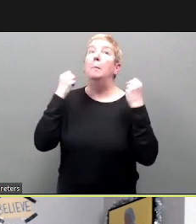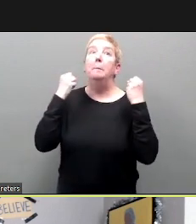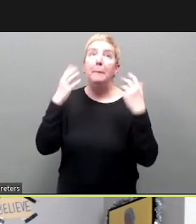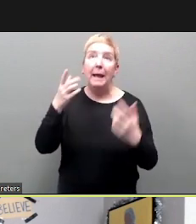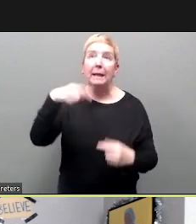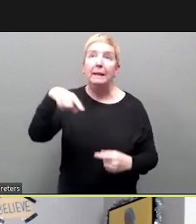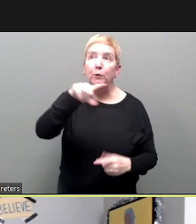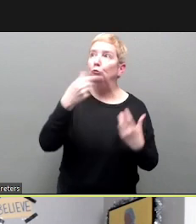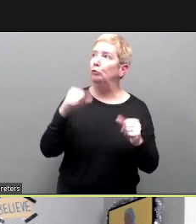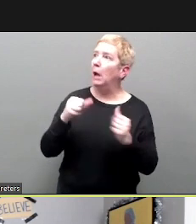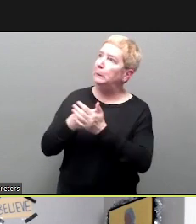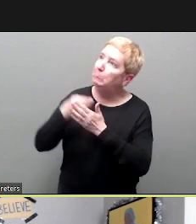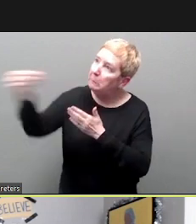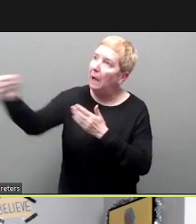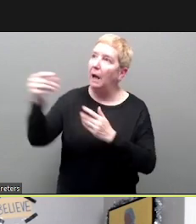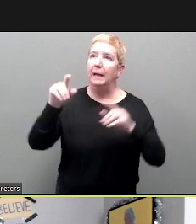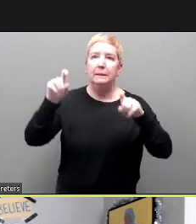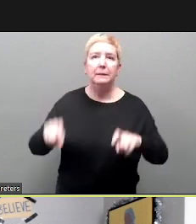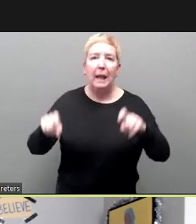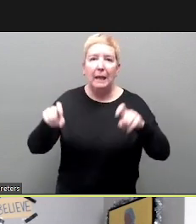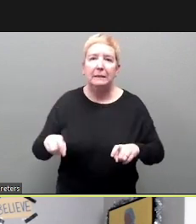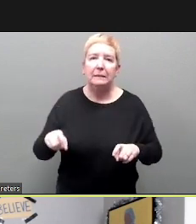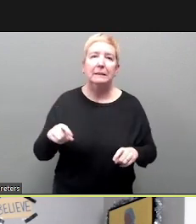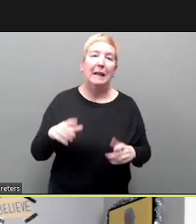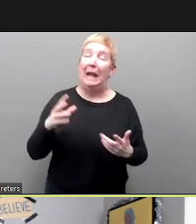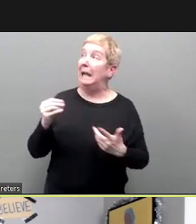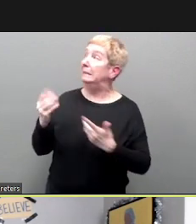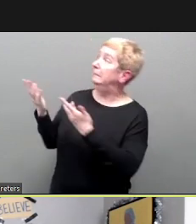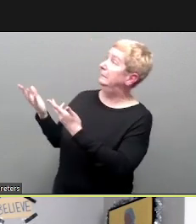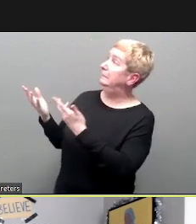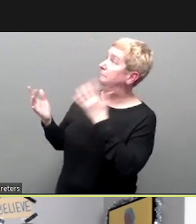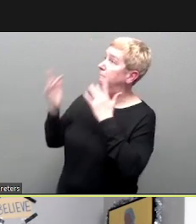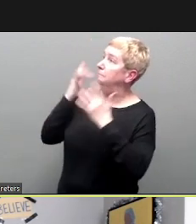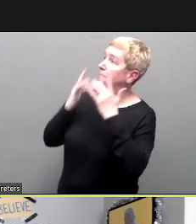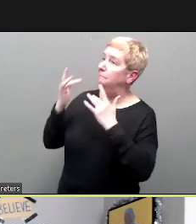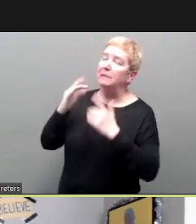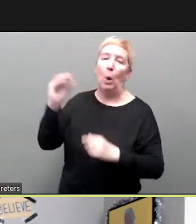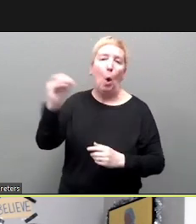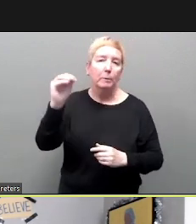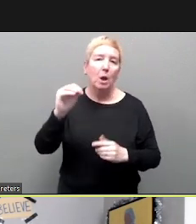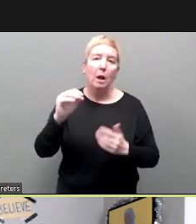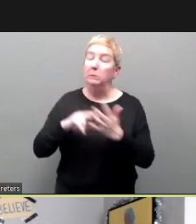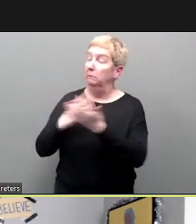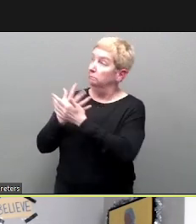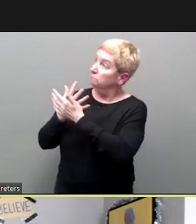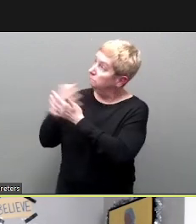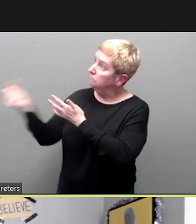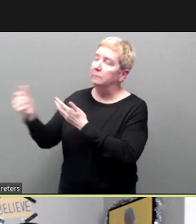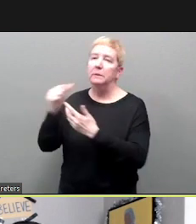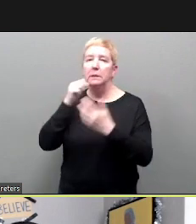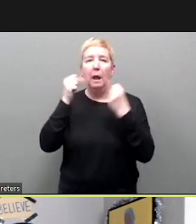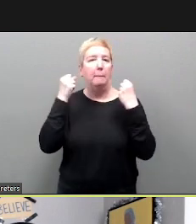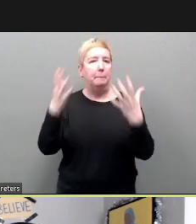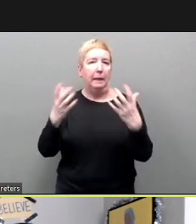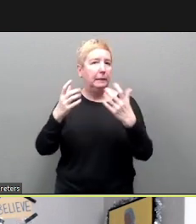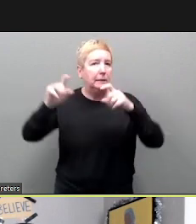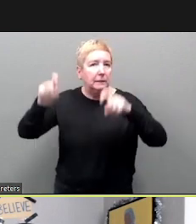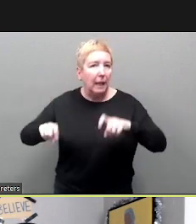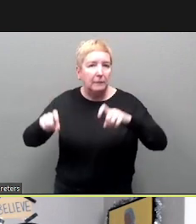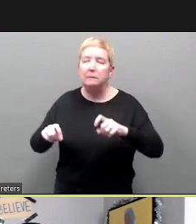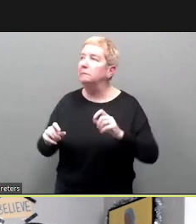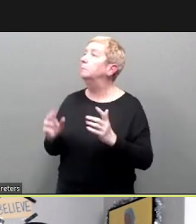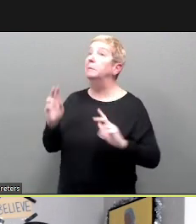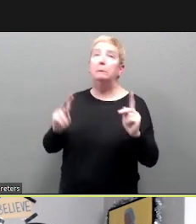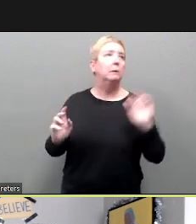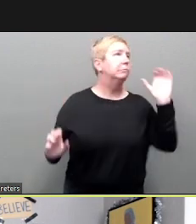get tests, and there is a national shortage of tests because of Omicron. So as you can imagine, there's a lot of people looking for